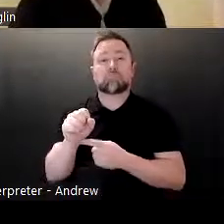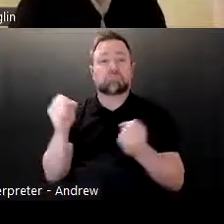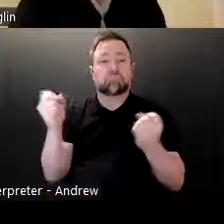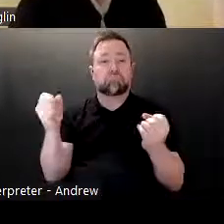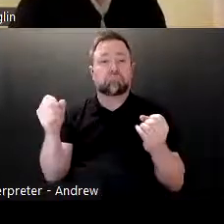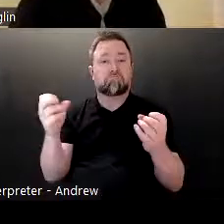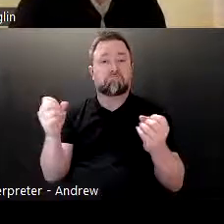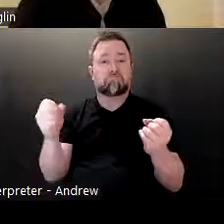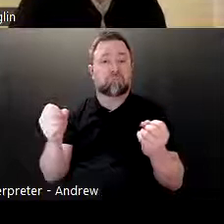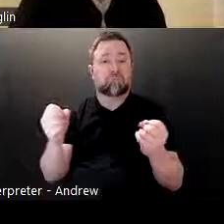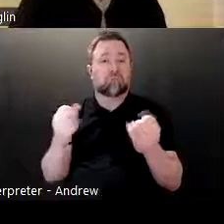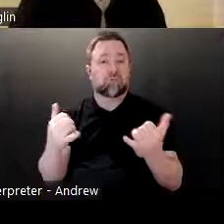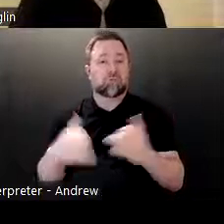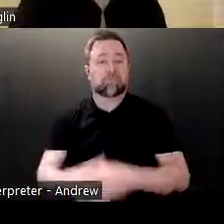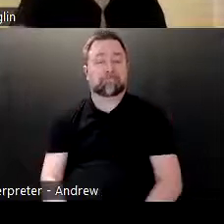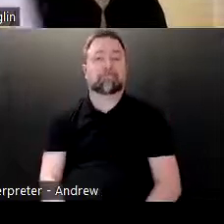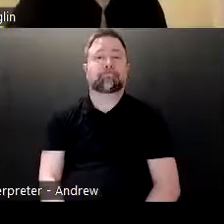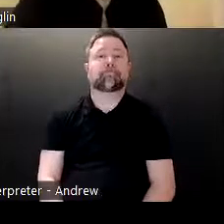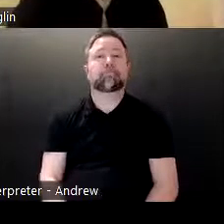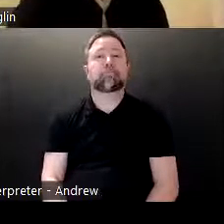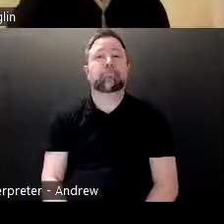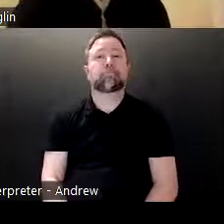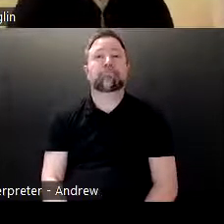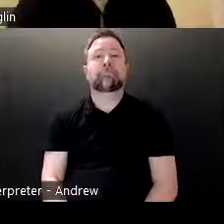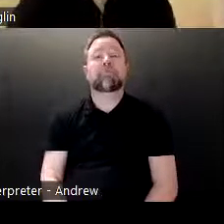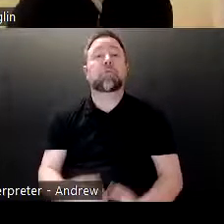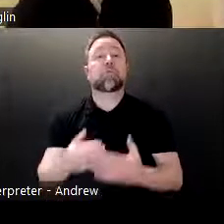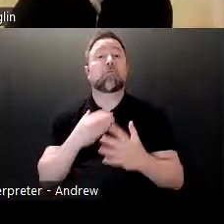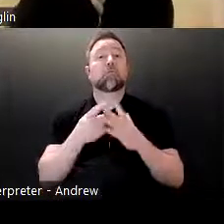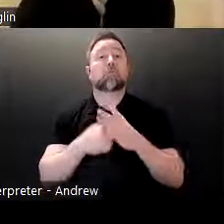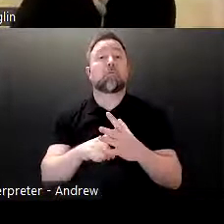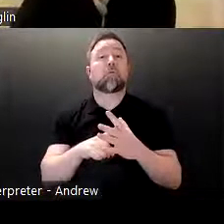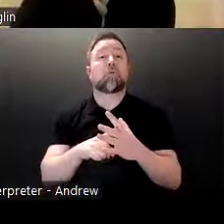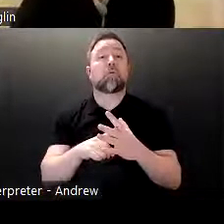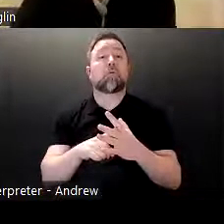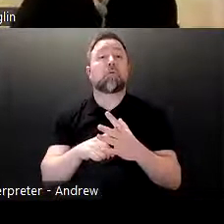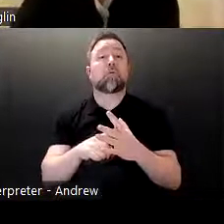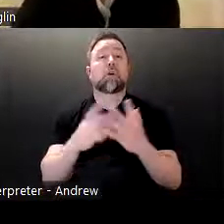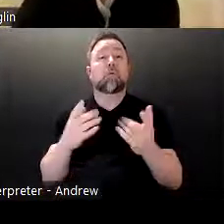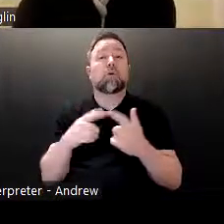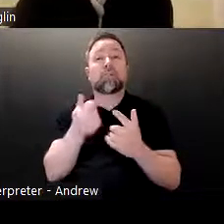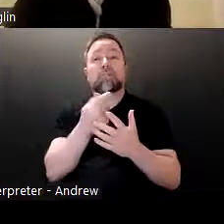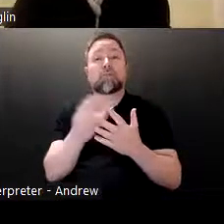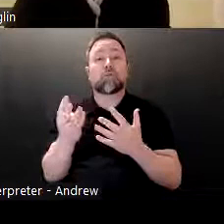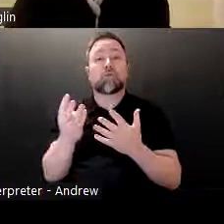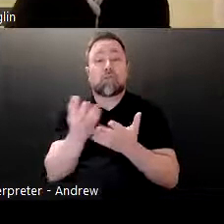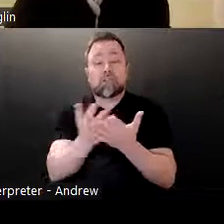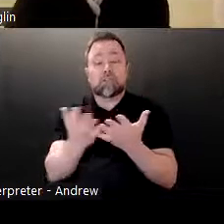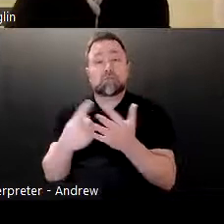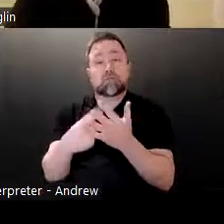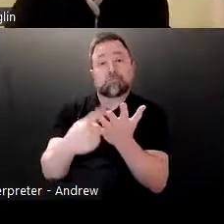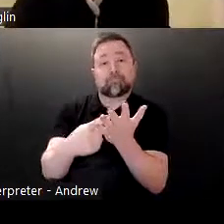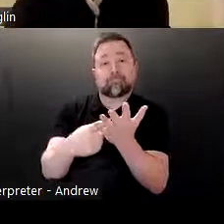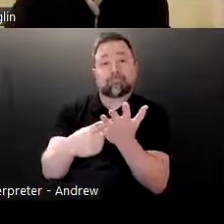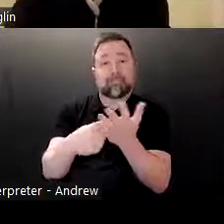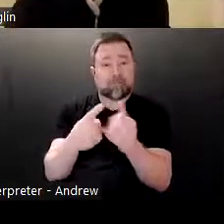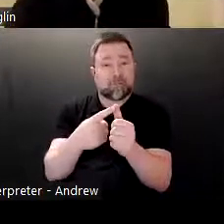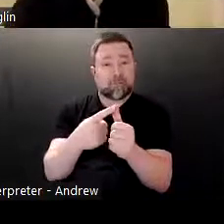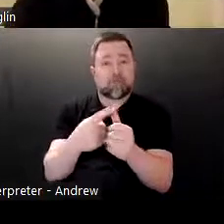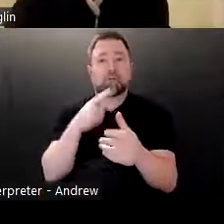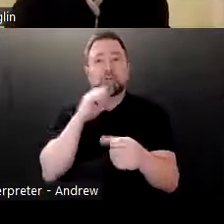ASL interpretation today. Before we get started, I'd like to address a few housekeeping items. We are committed to making